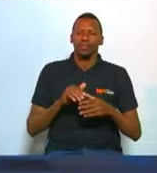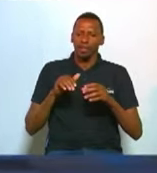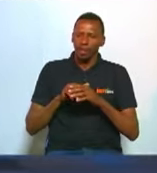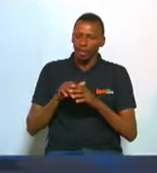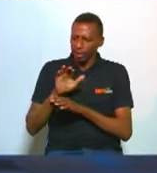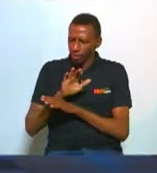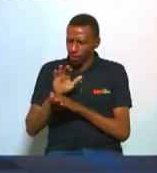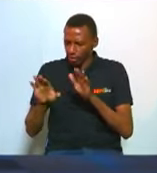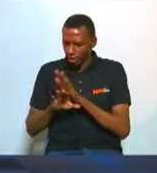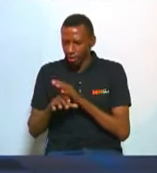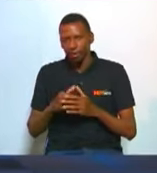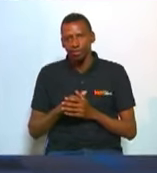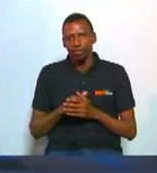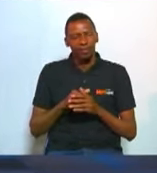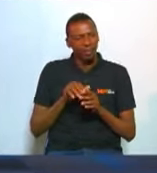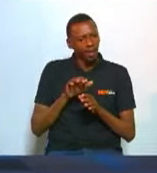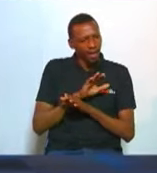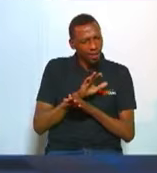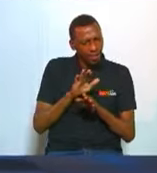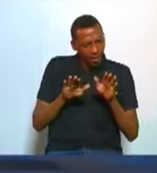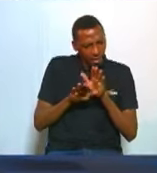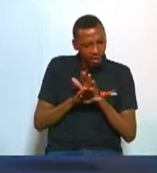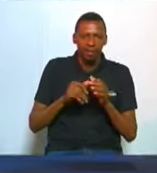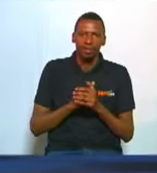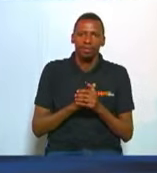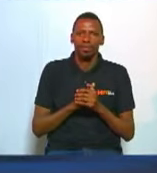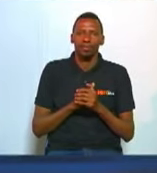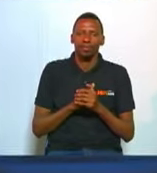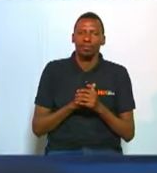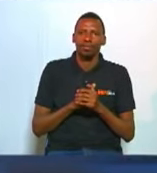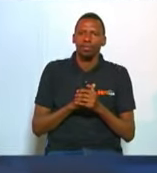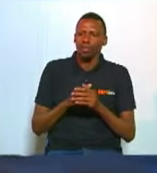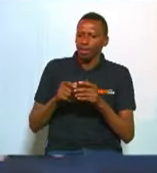everything. Everything. What is self-control?